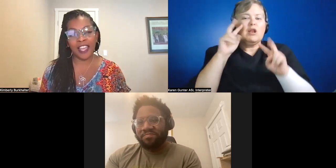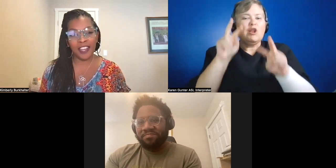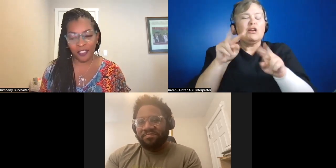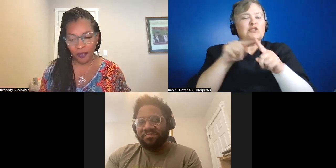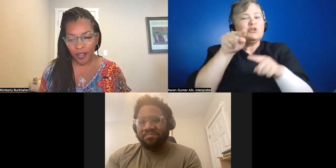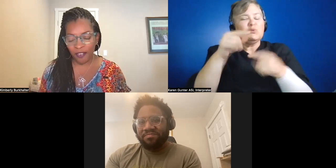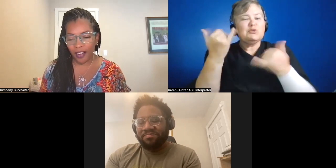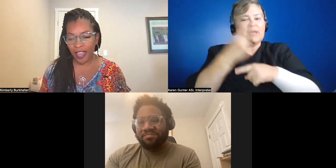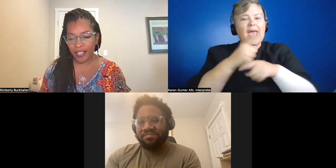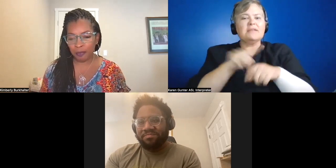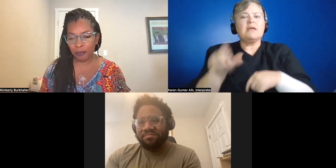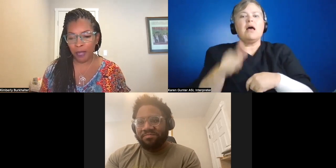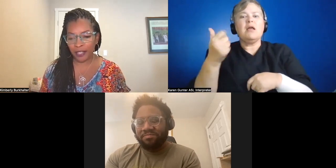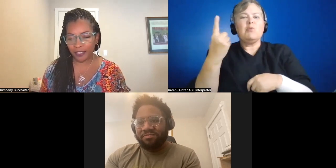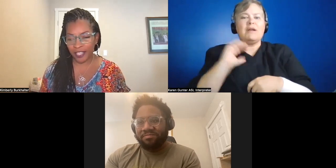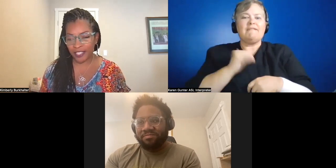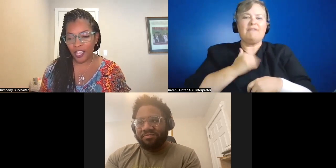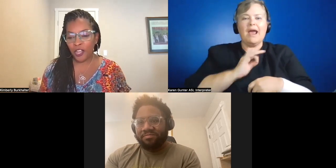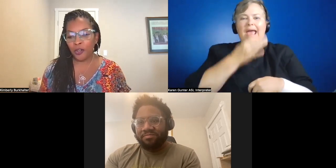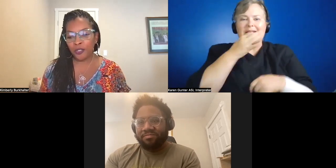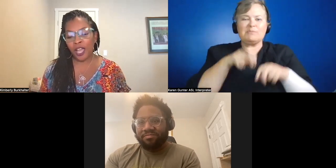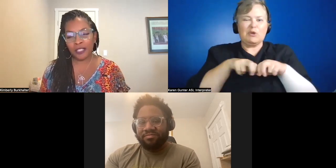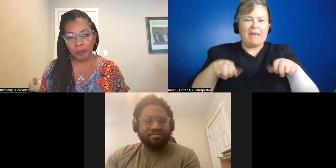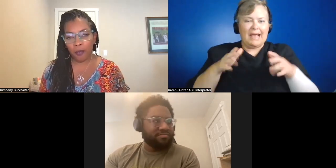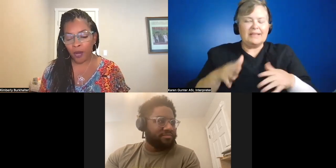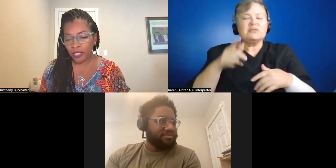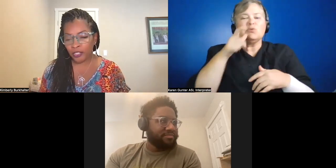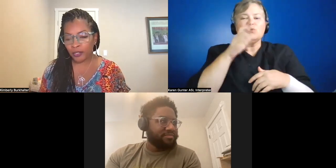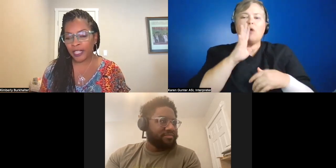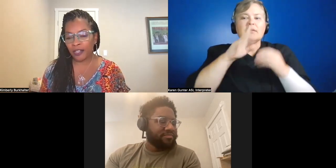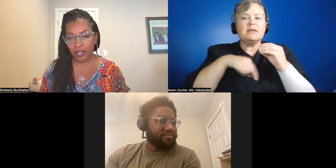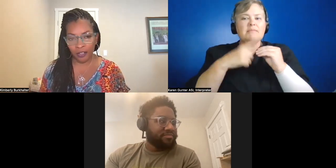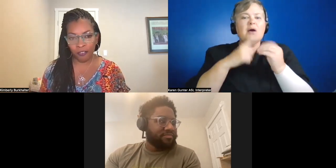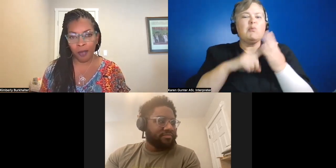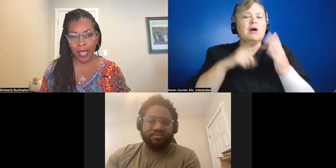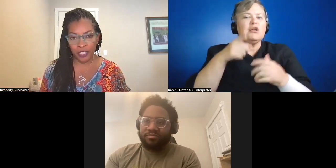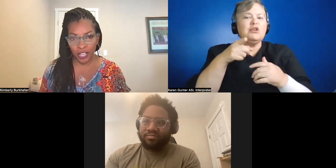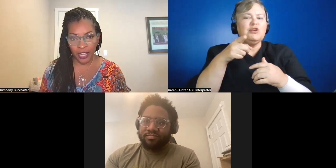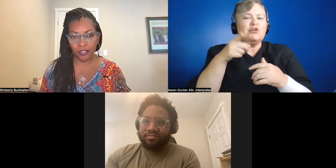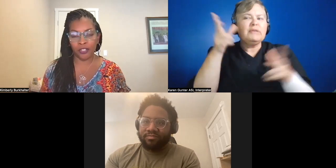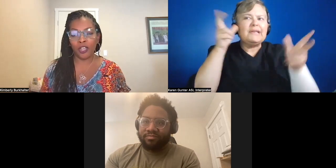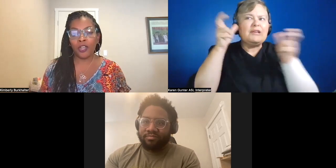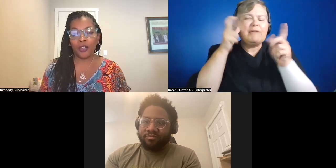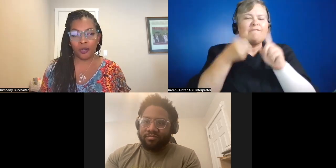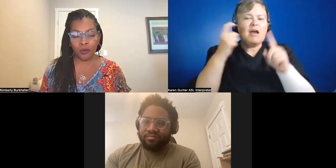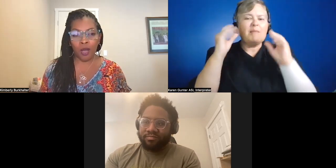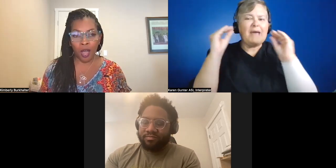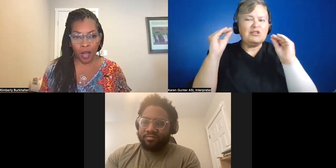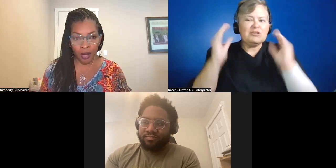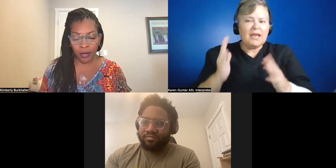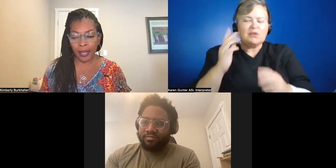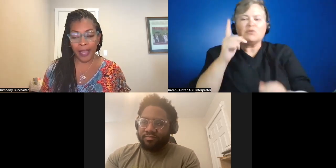as another one of our expert panelists who talks about what you're hearing from educators